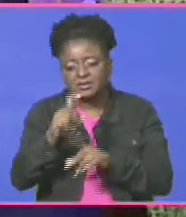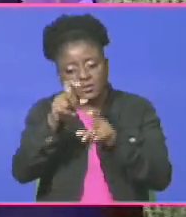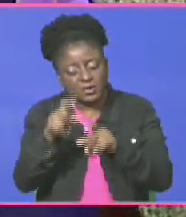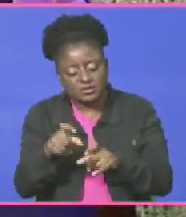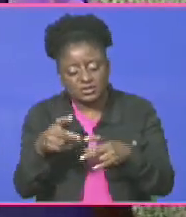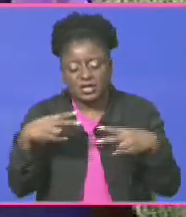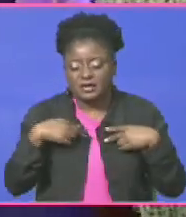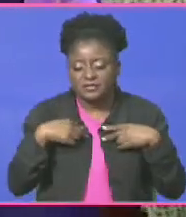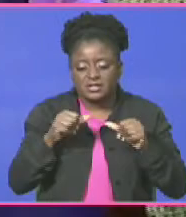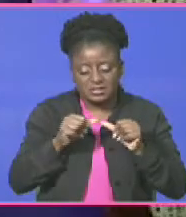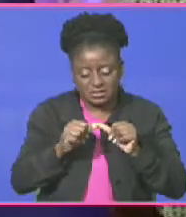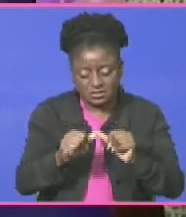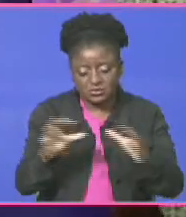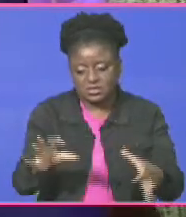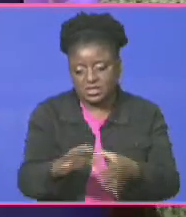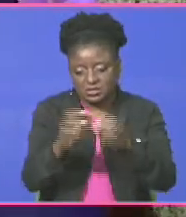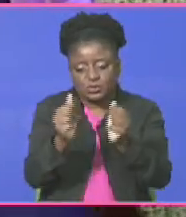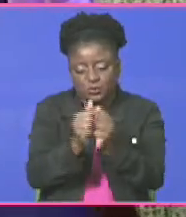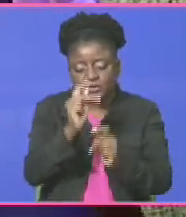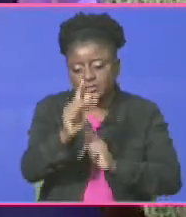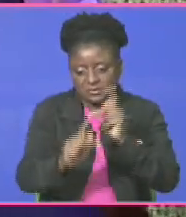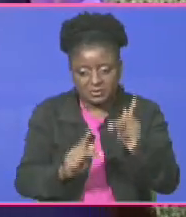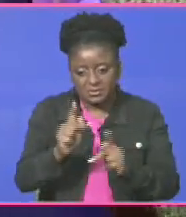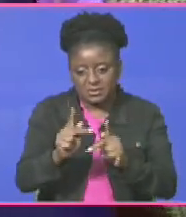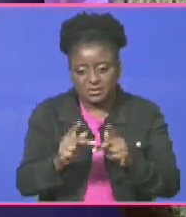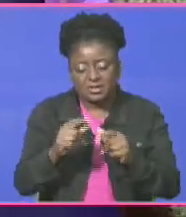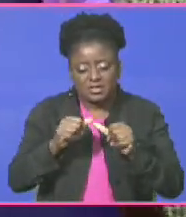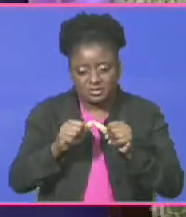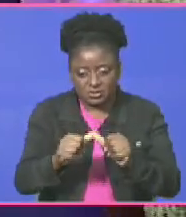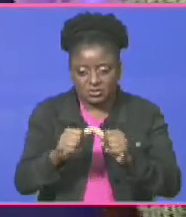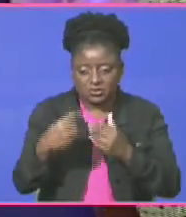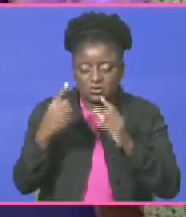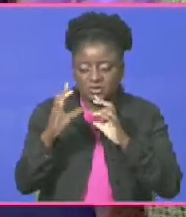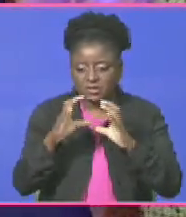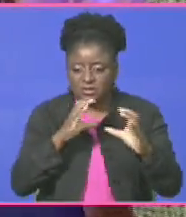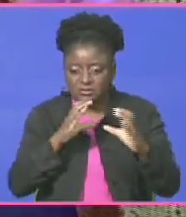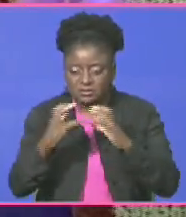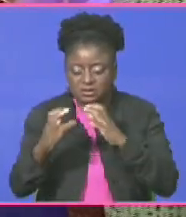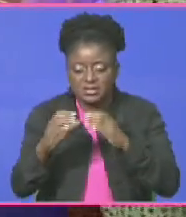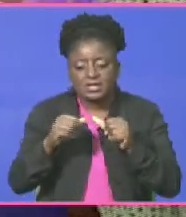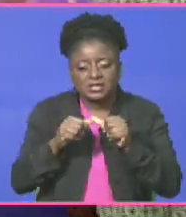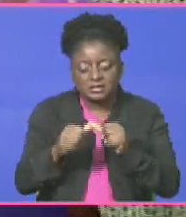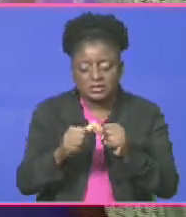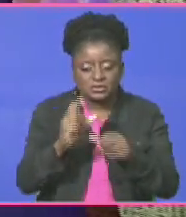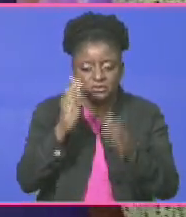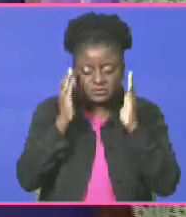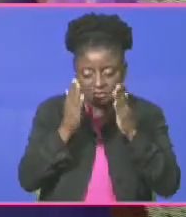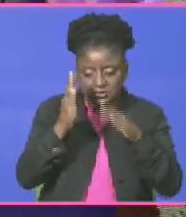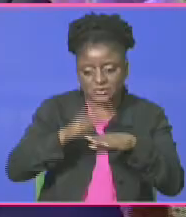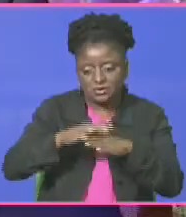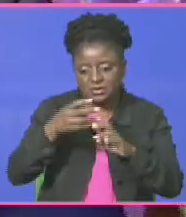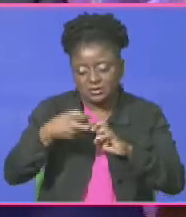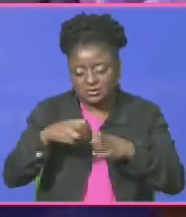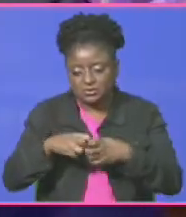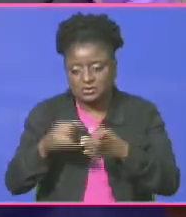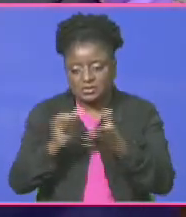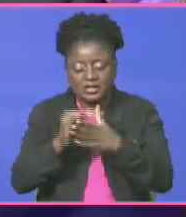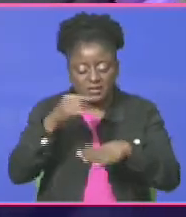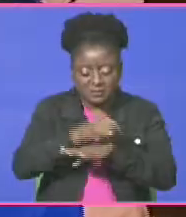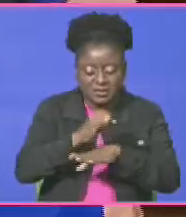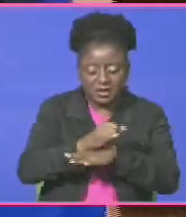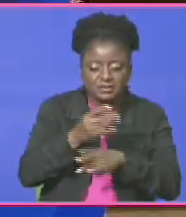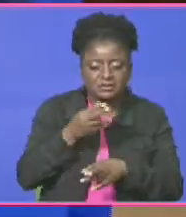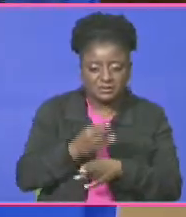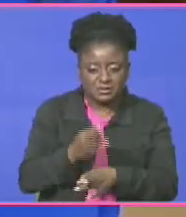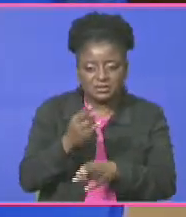a continual connection with our people, continual dialogue, continual addressing of issues that impact the ordinary